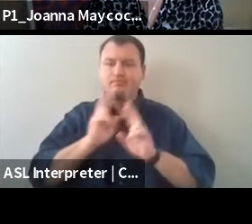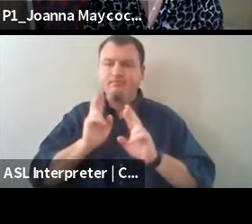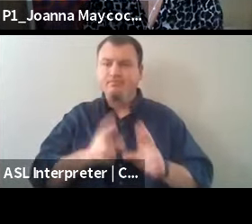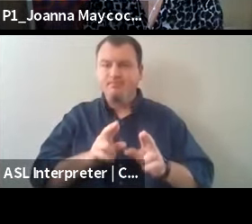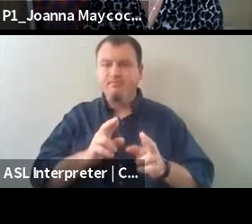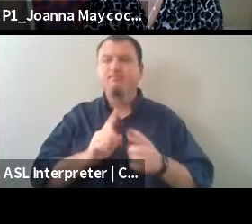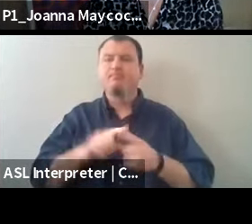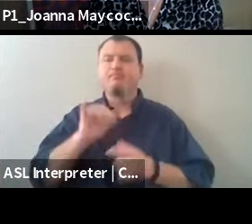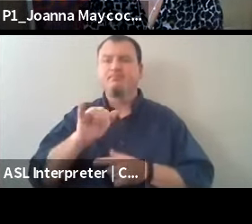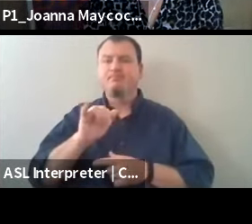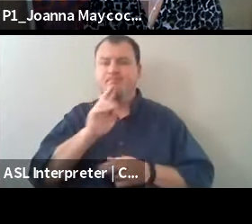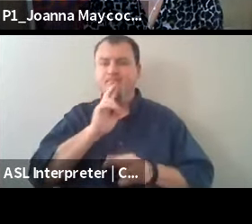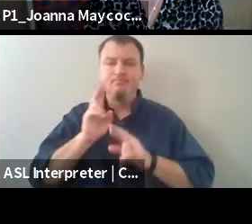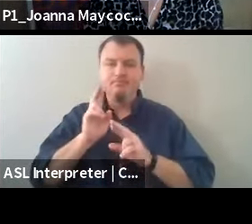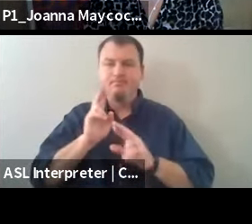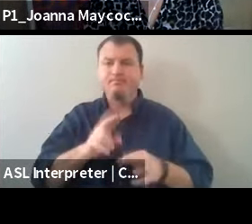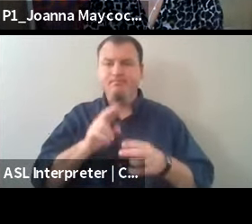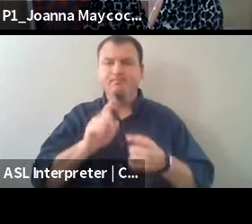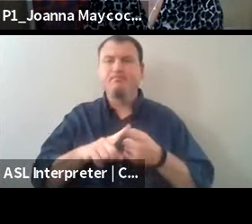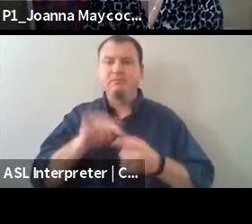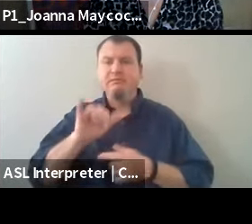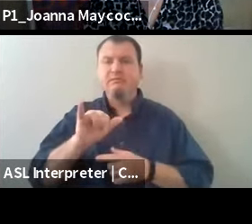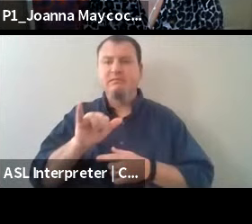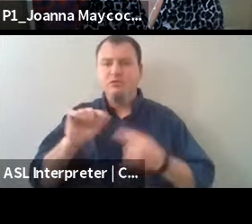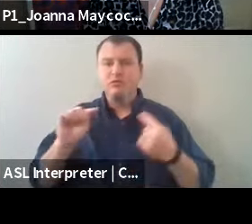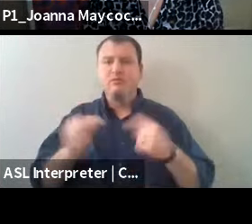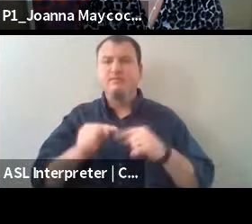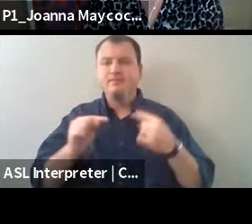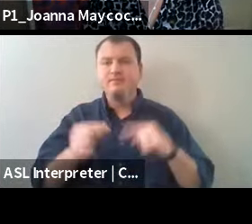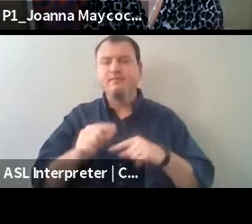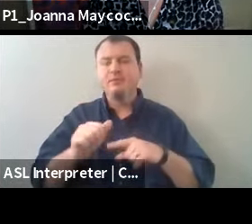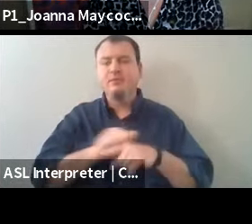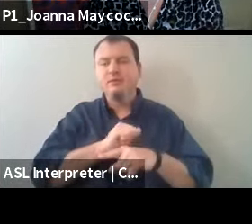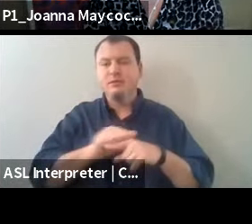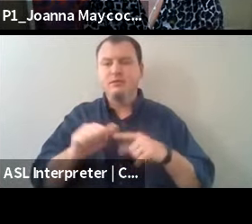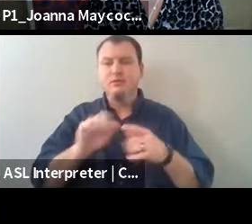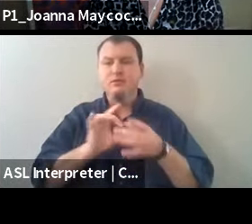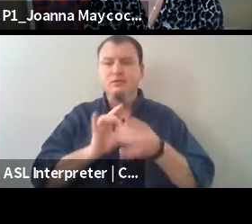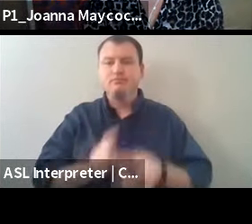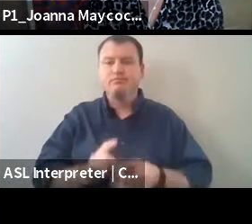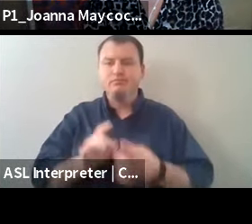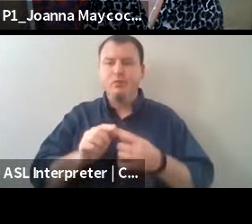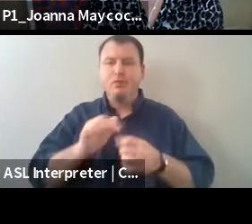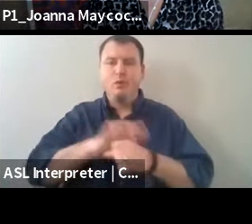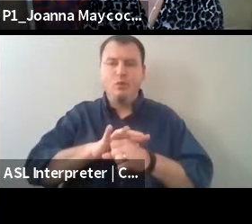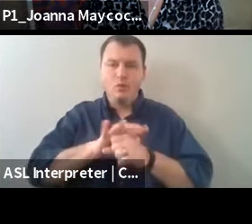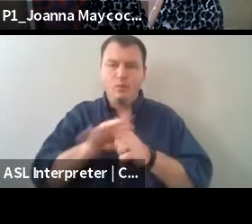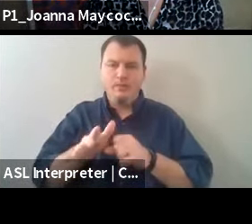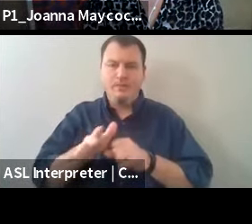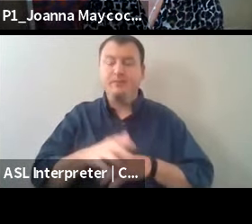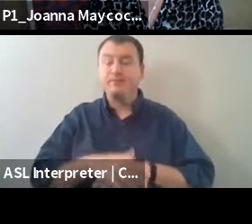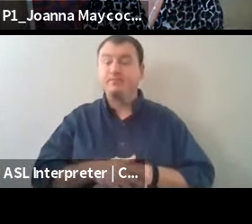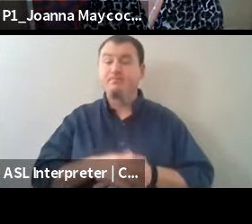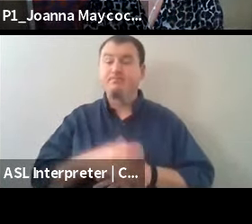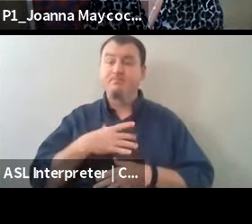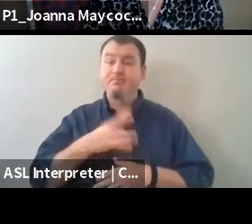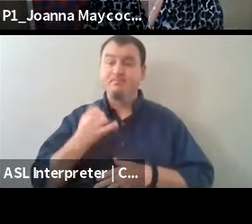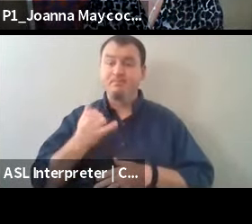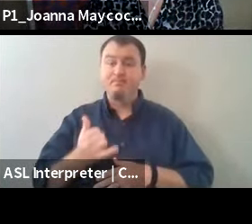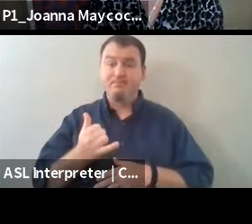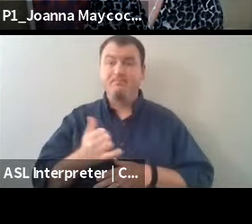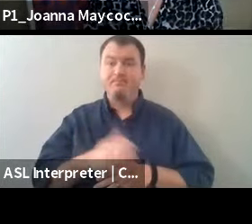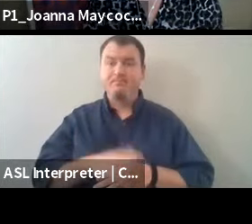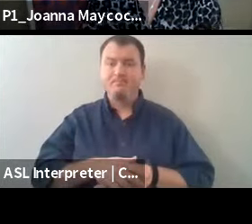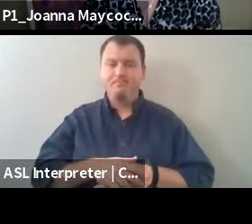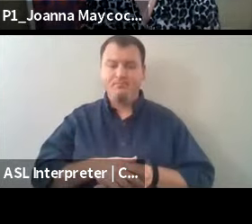really responding to harmful practices in the context of COVID-19. And we'd like now to move.